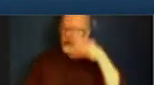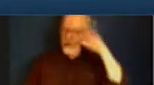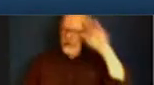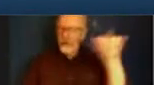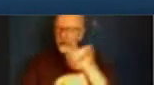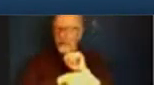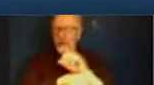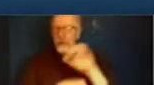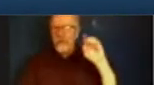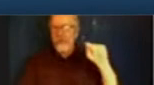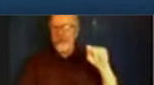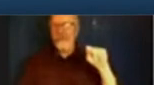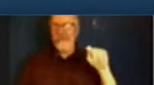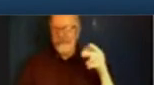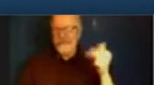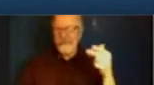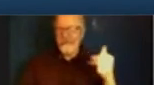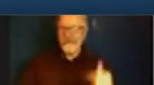Thank you.